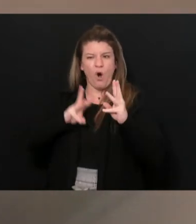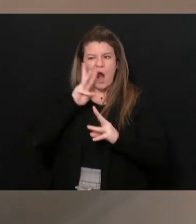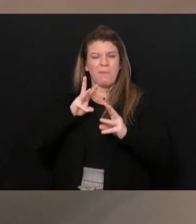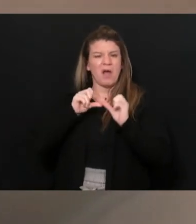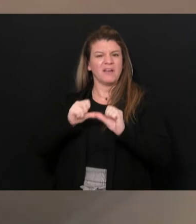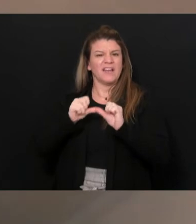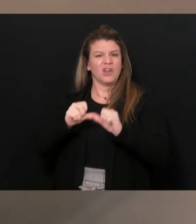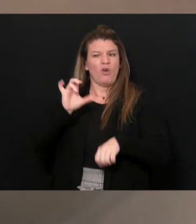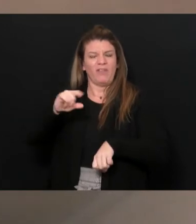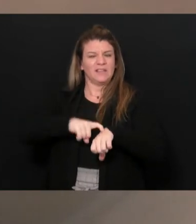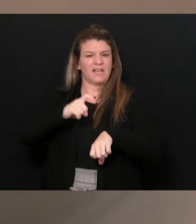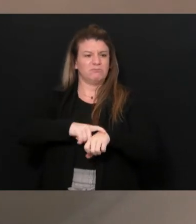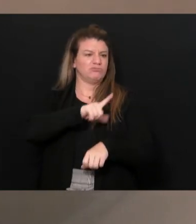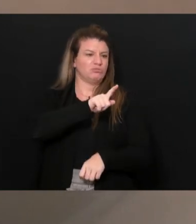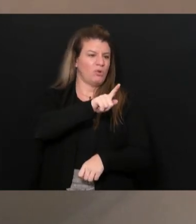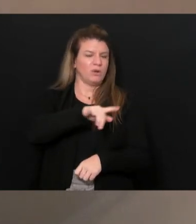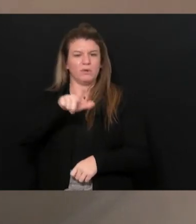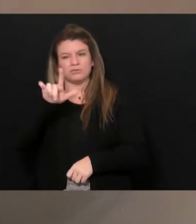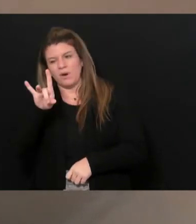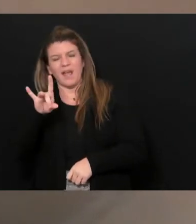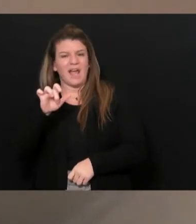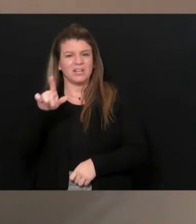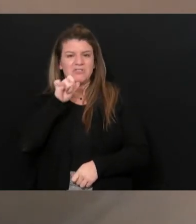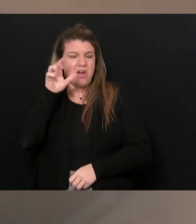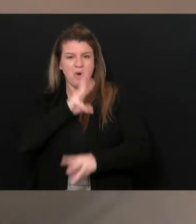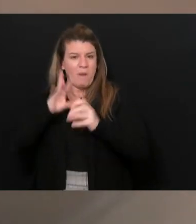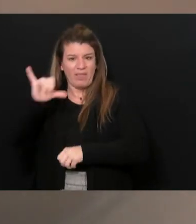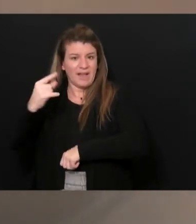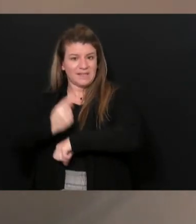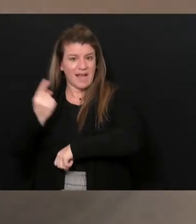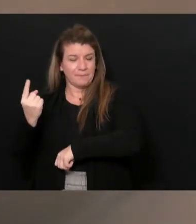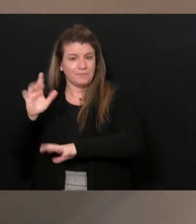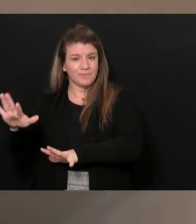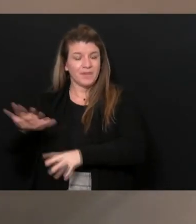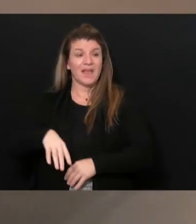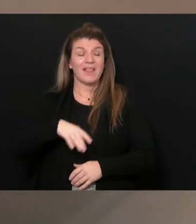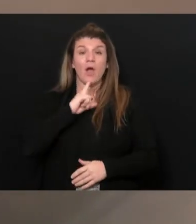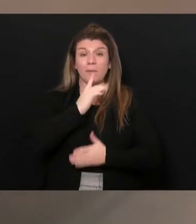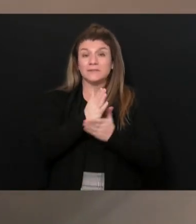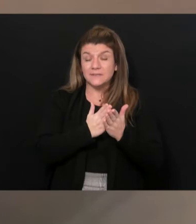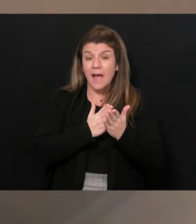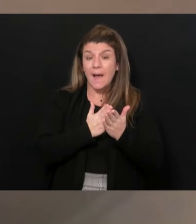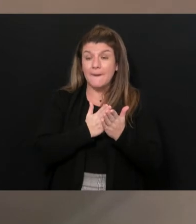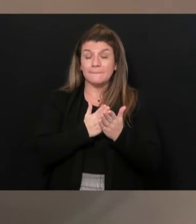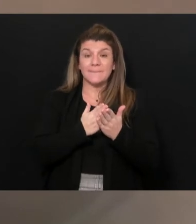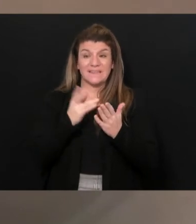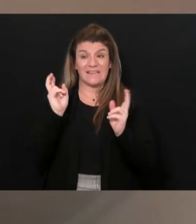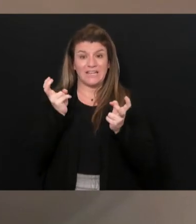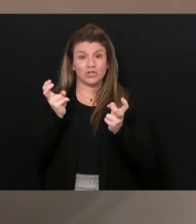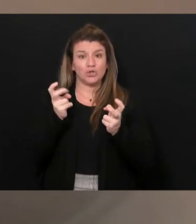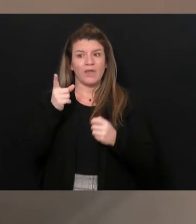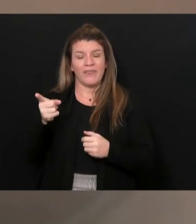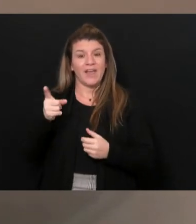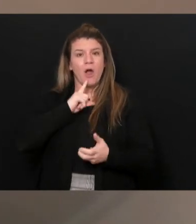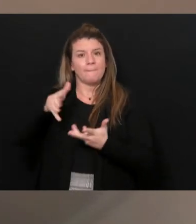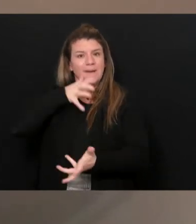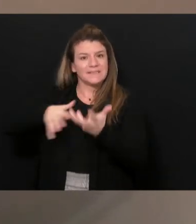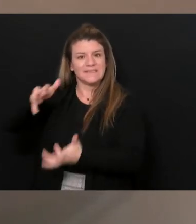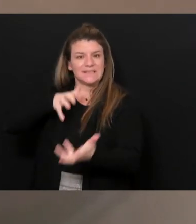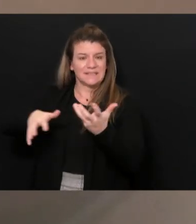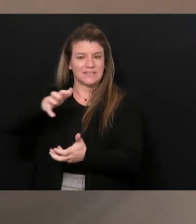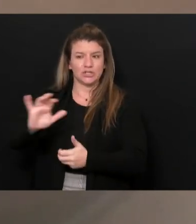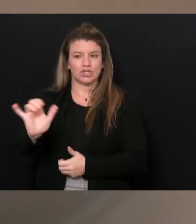that timeline of the second vaccine dose. And in fact, there's even been some thought in the UK about mixing the doses. I